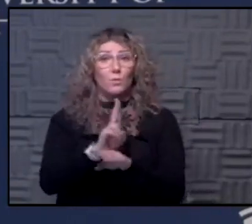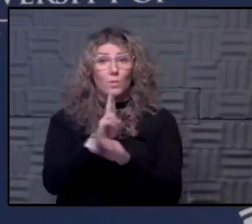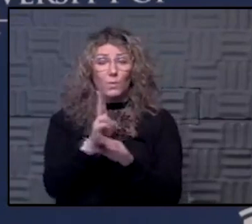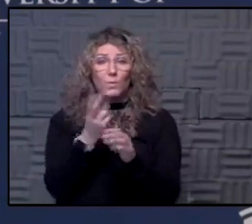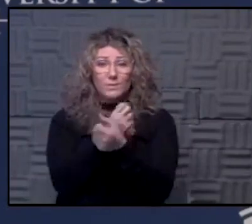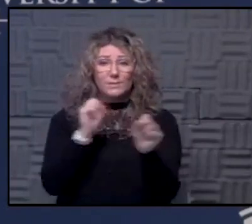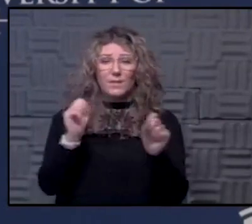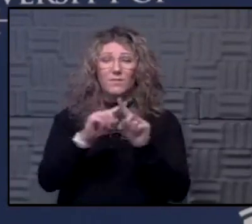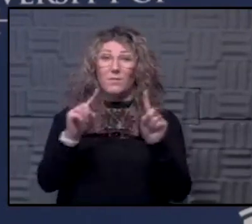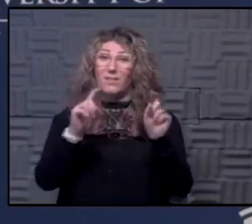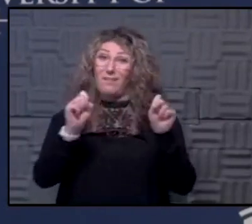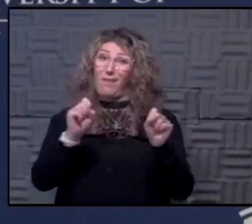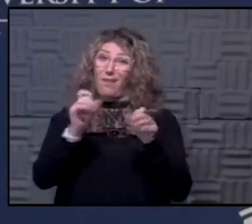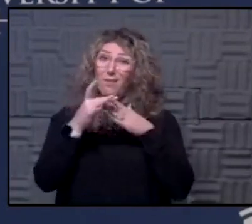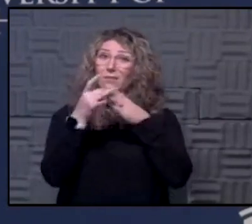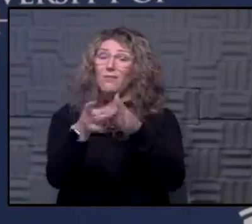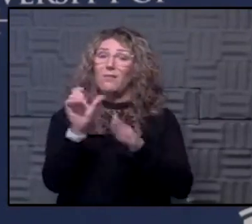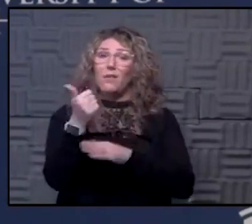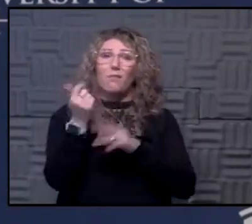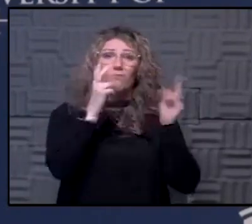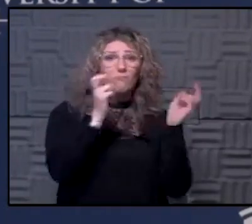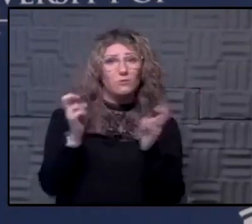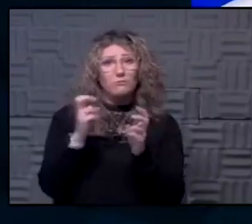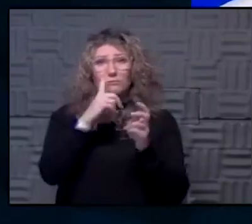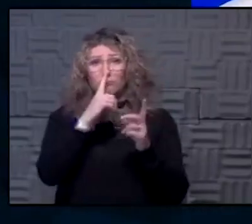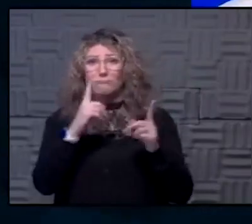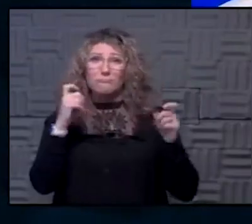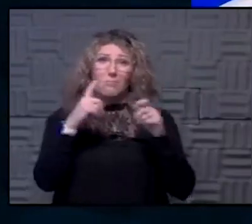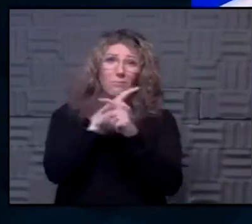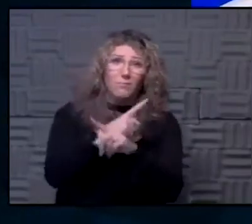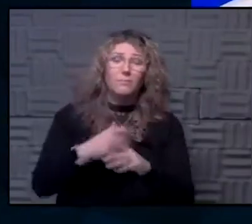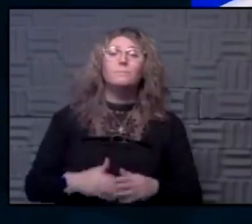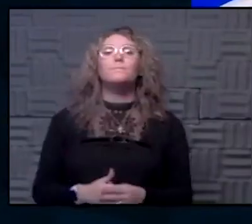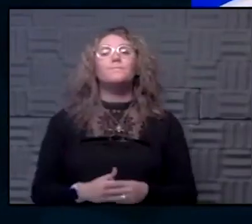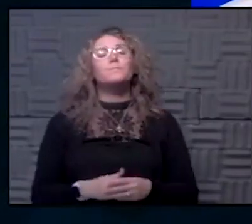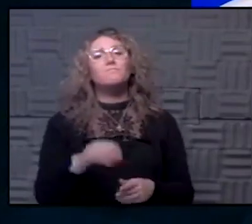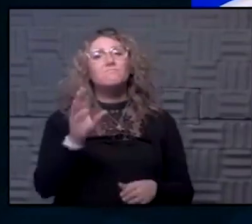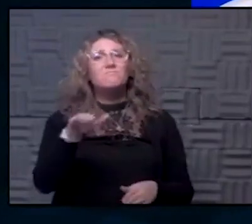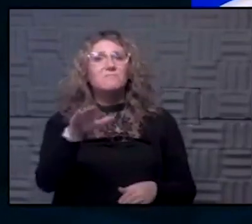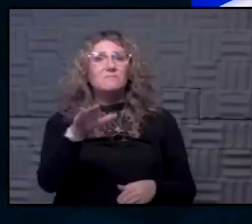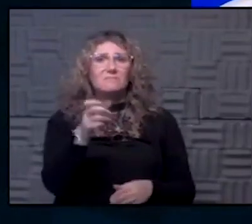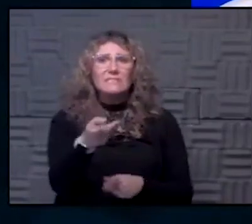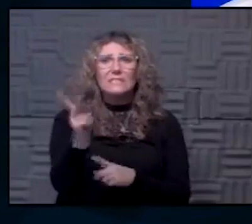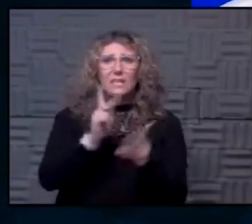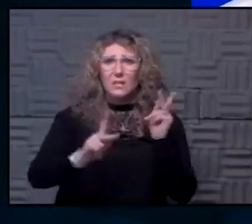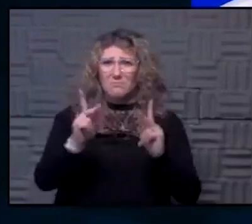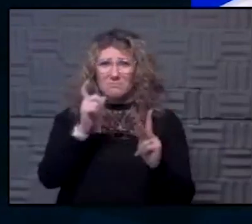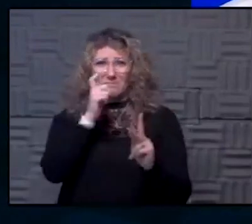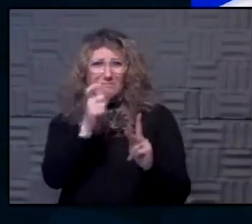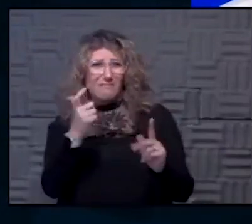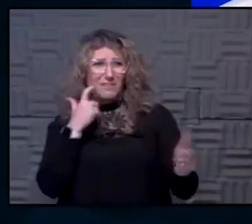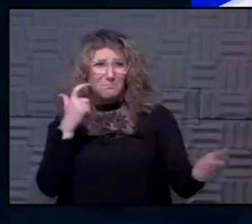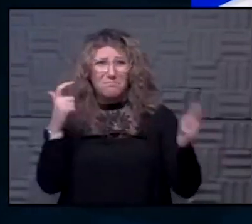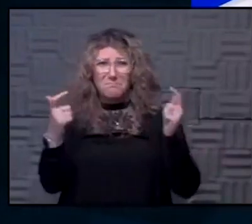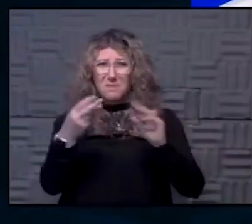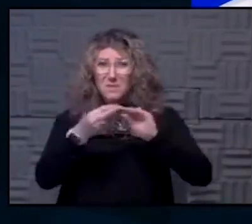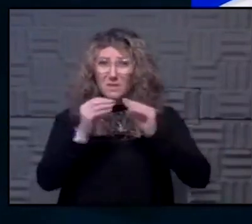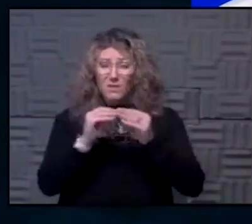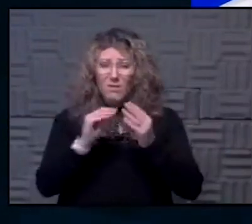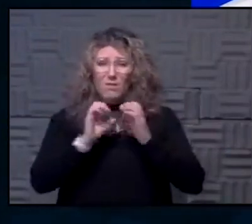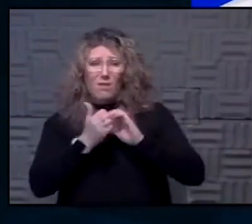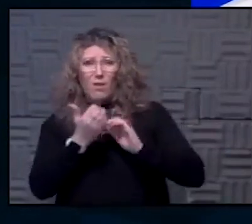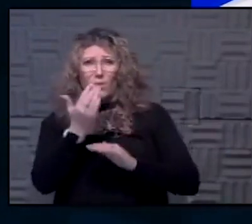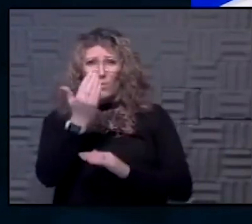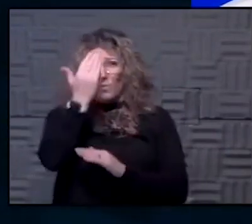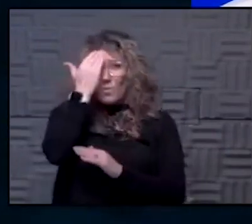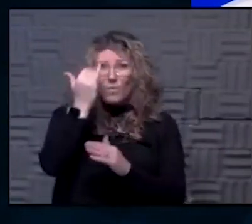certainly lead to other issues and complications. Well, so, for some people, that's not a very big threshold. So how do you know if you're getting